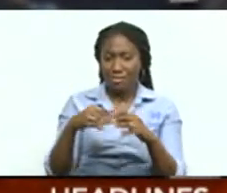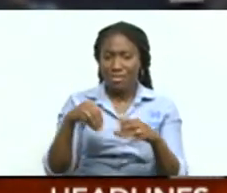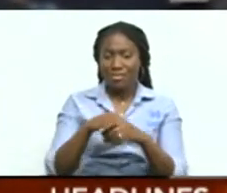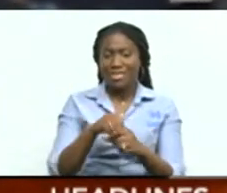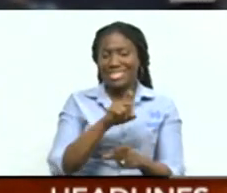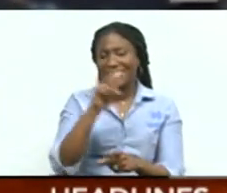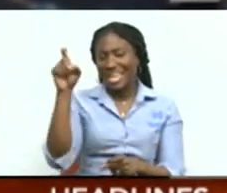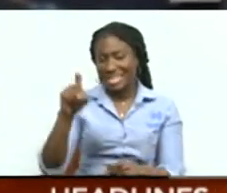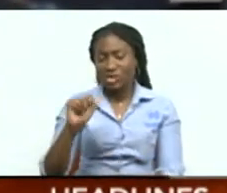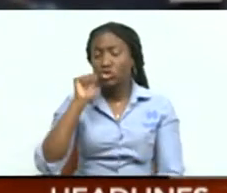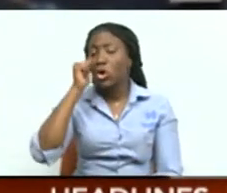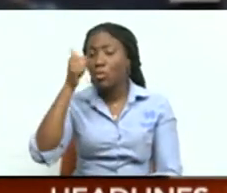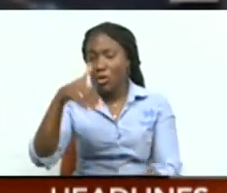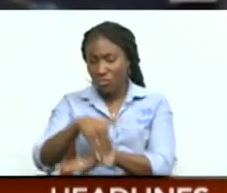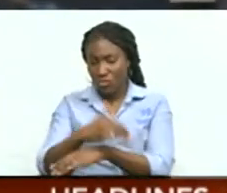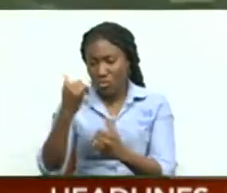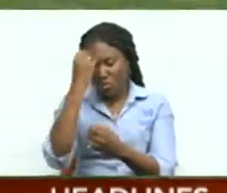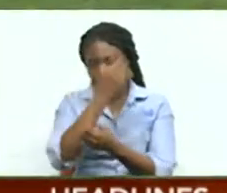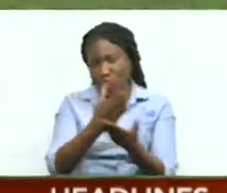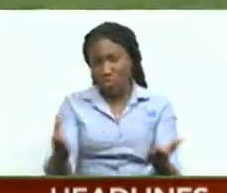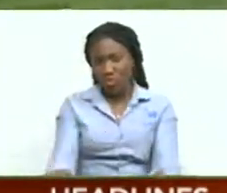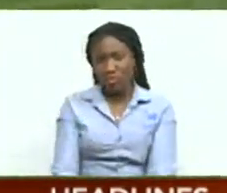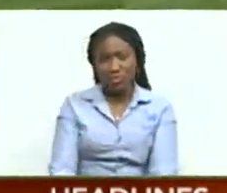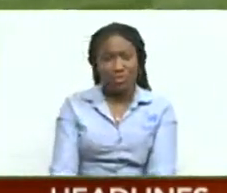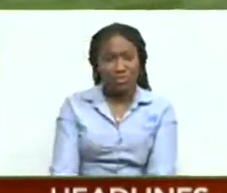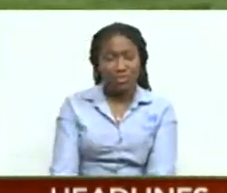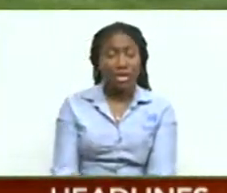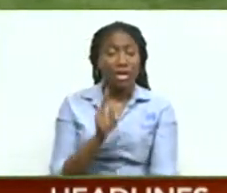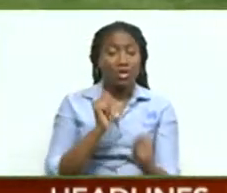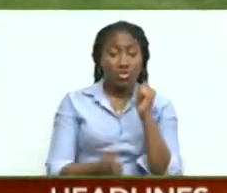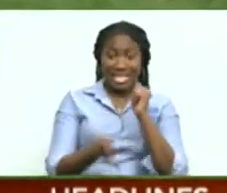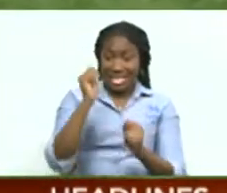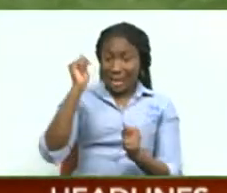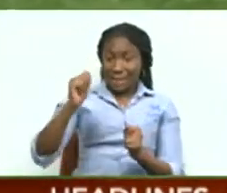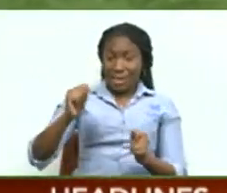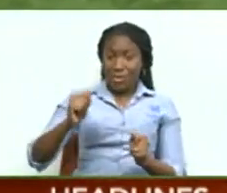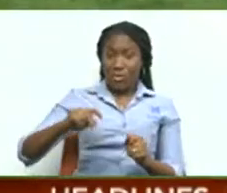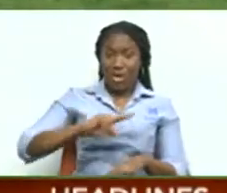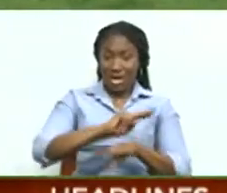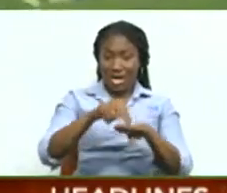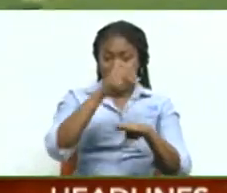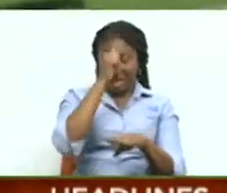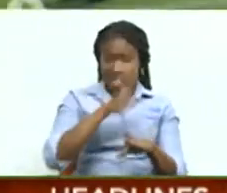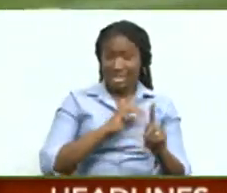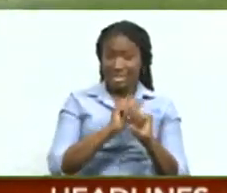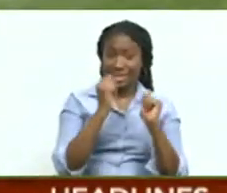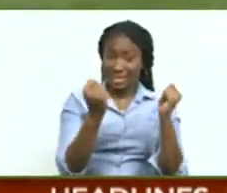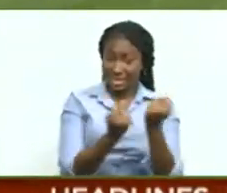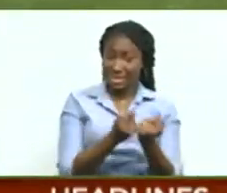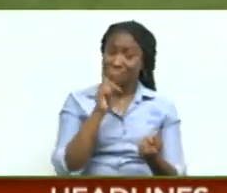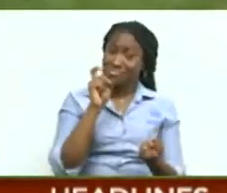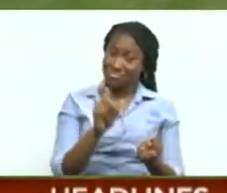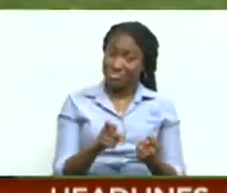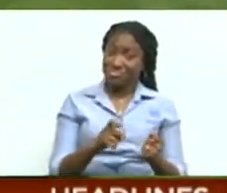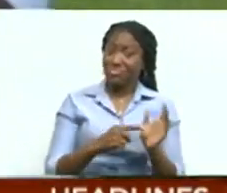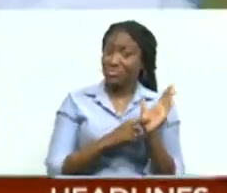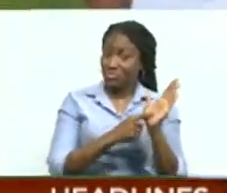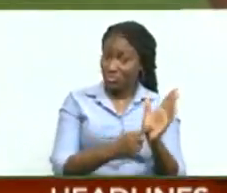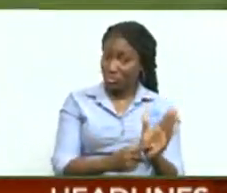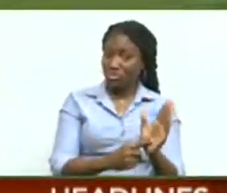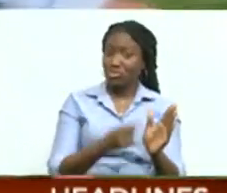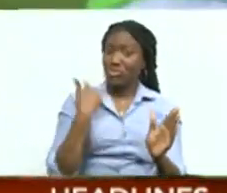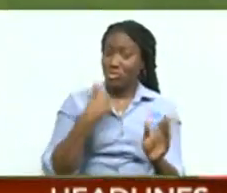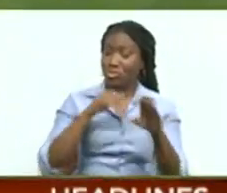tomorrow afternoon. More in this report. Trinidad and Tobago's senior national men have a point to prove in Frisco as they take on Canada for a place